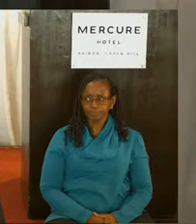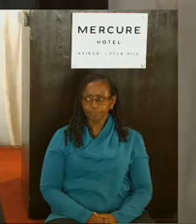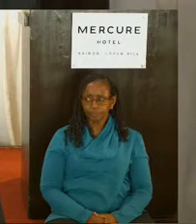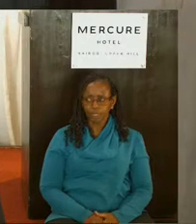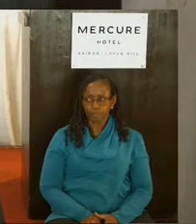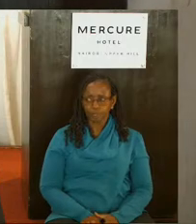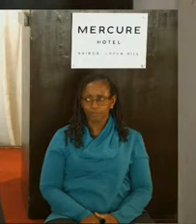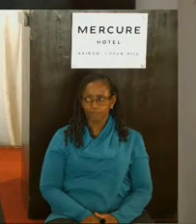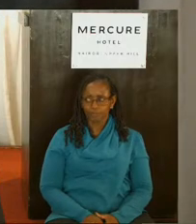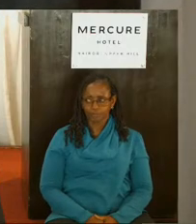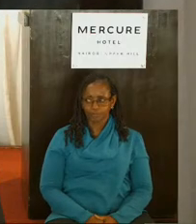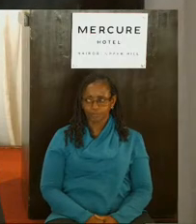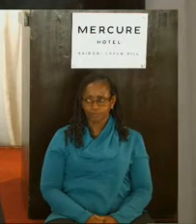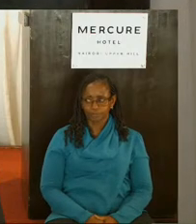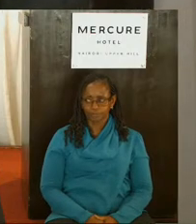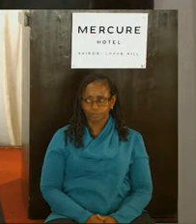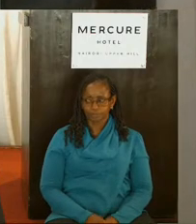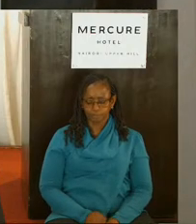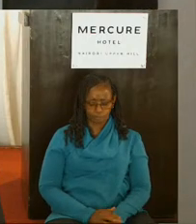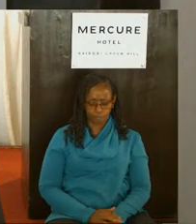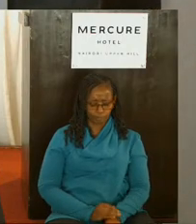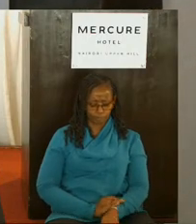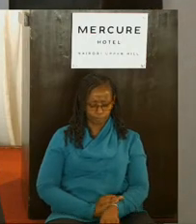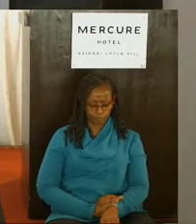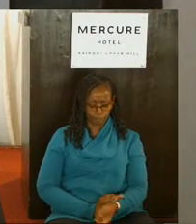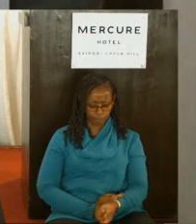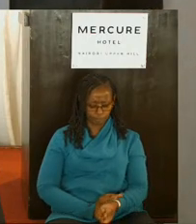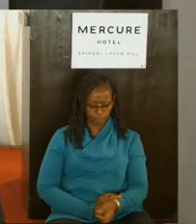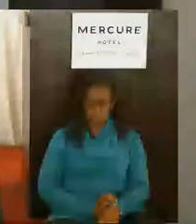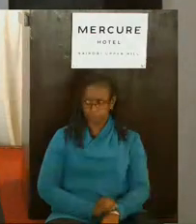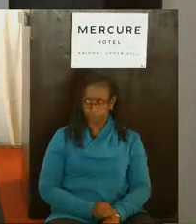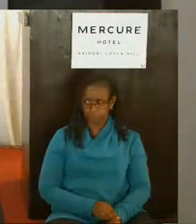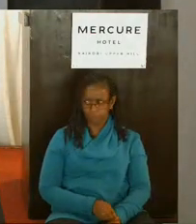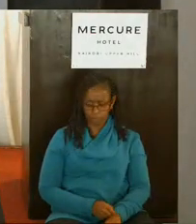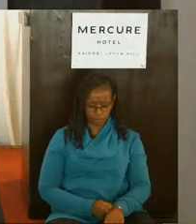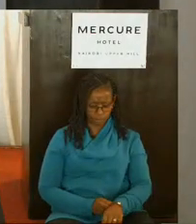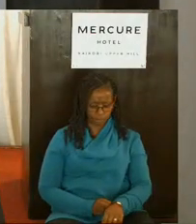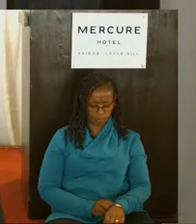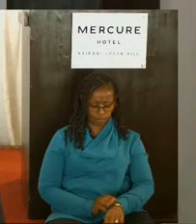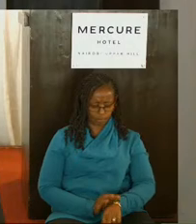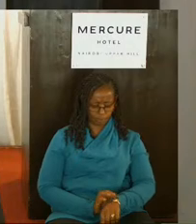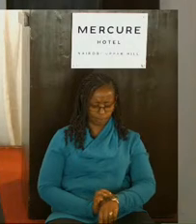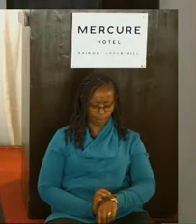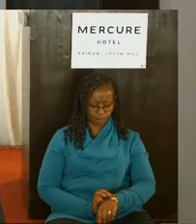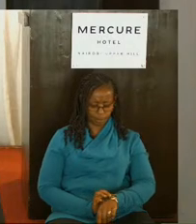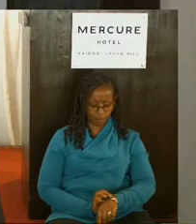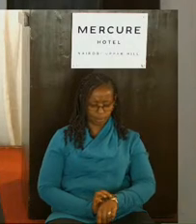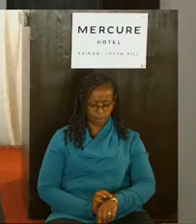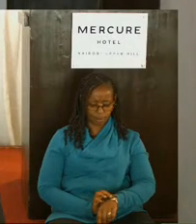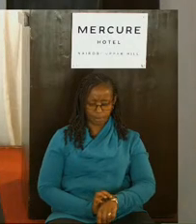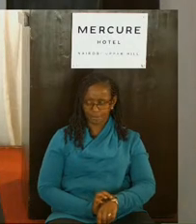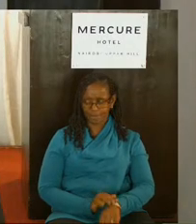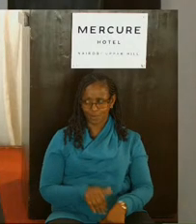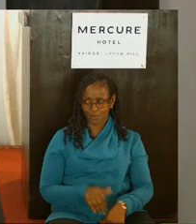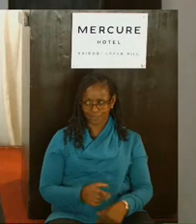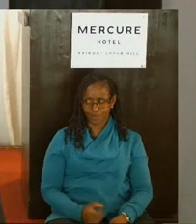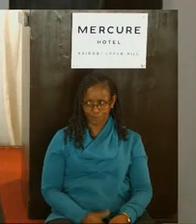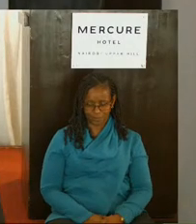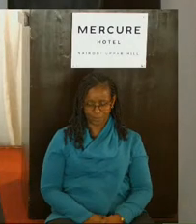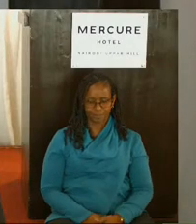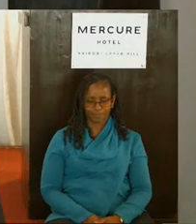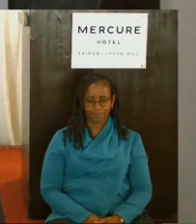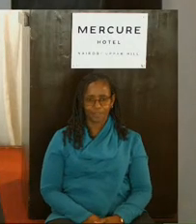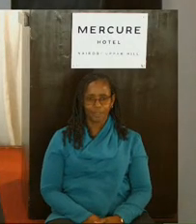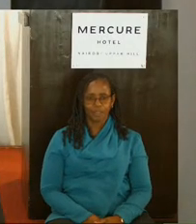jump I'm going to allow me to skip you Advanced for now I actually want to get the perspectives of